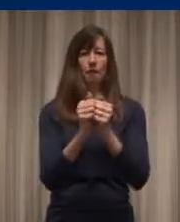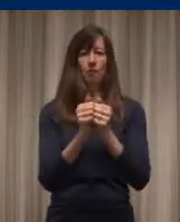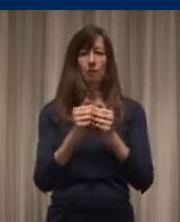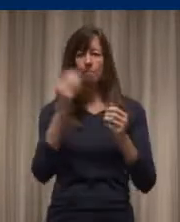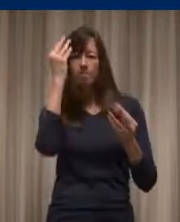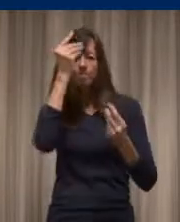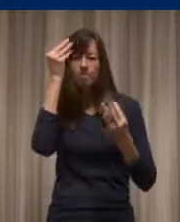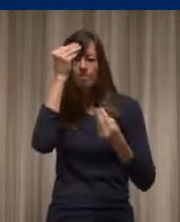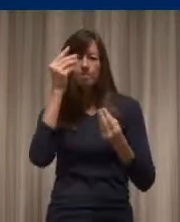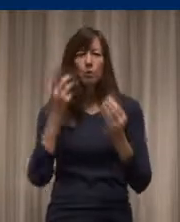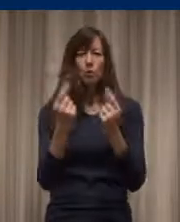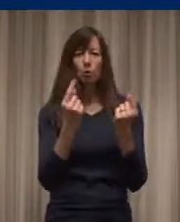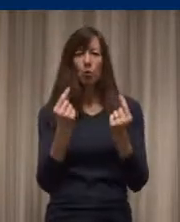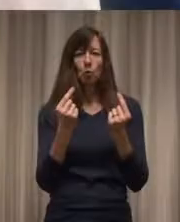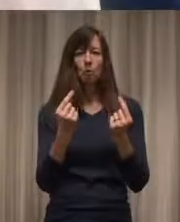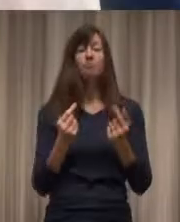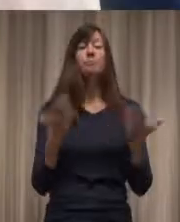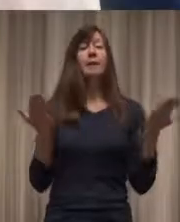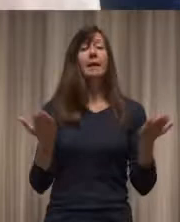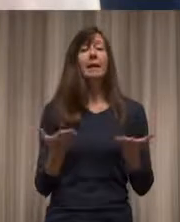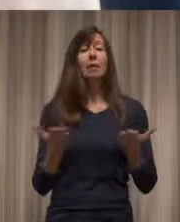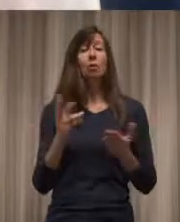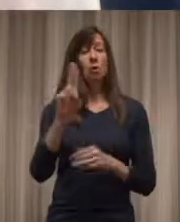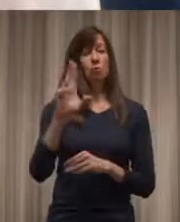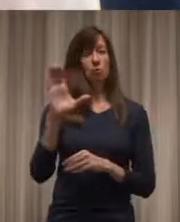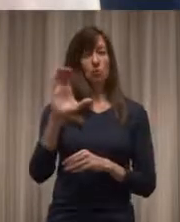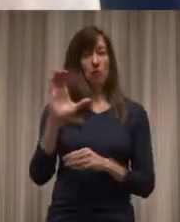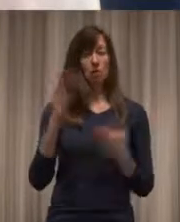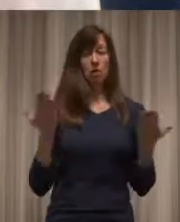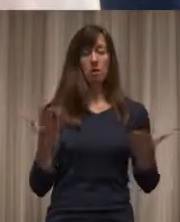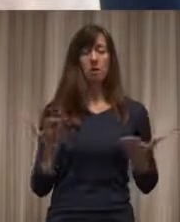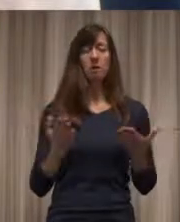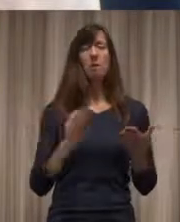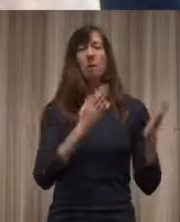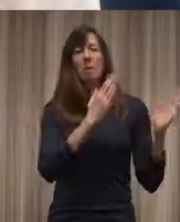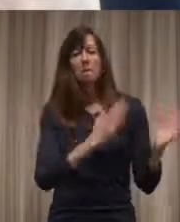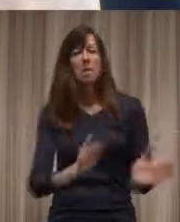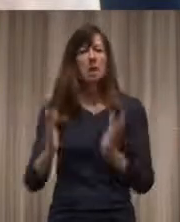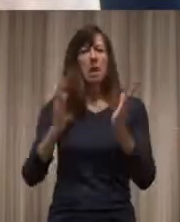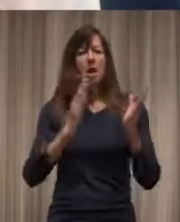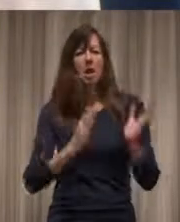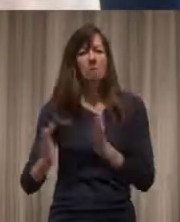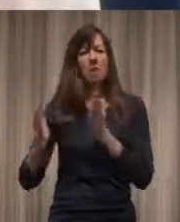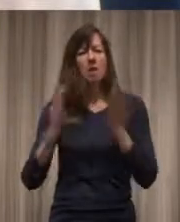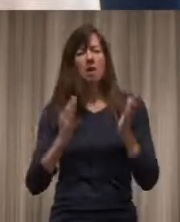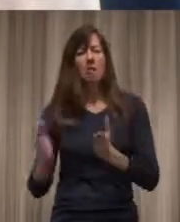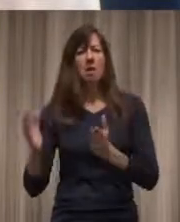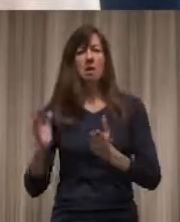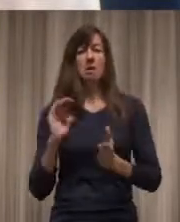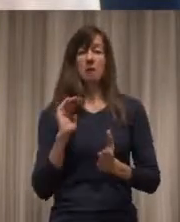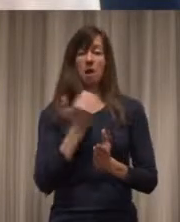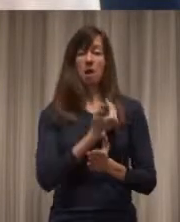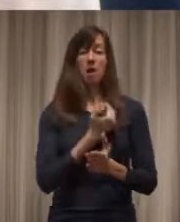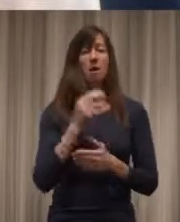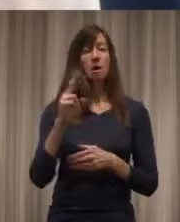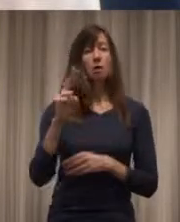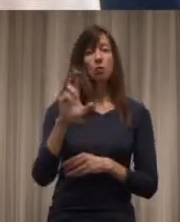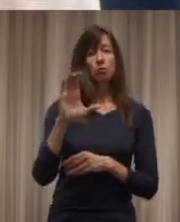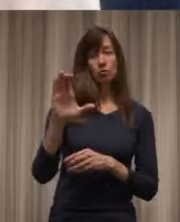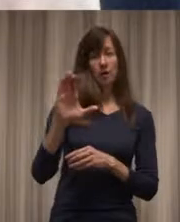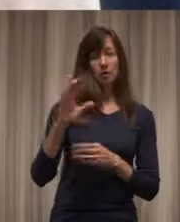been in-depth planning, and I'll show you some of those results in a second, our Ulster County vaccine